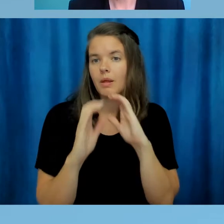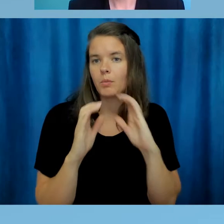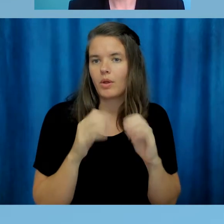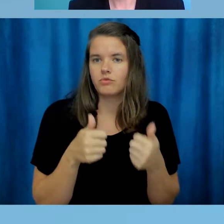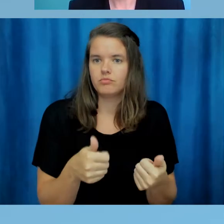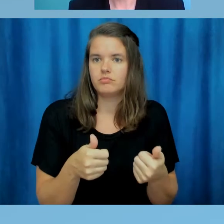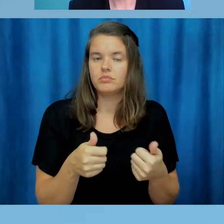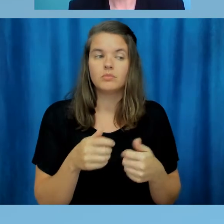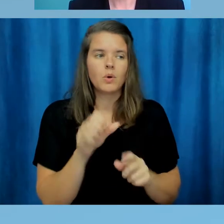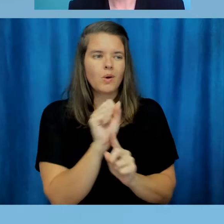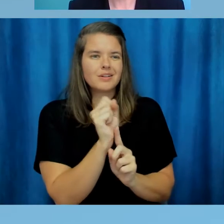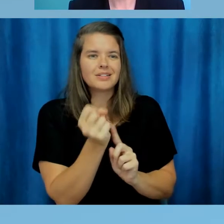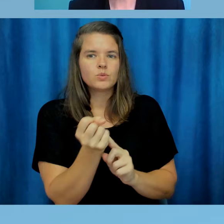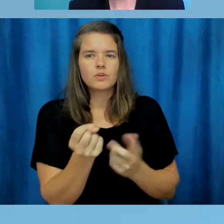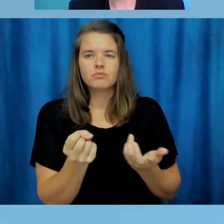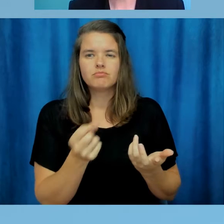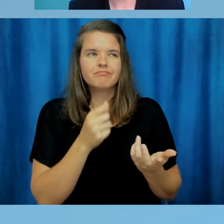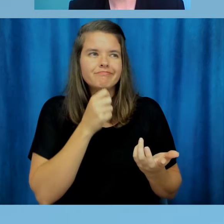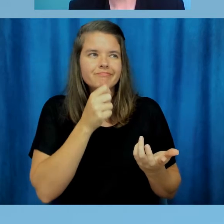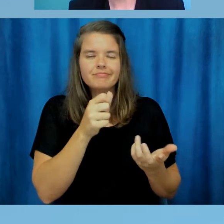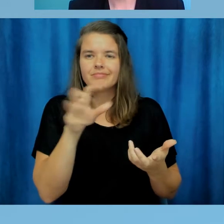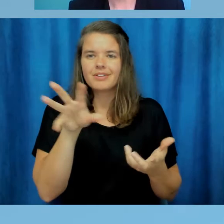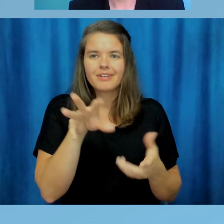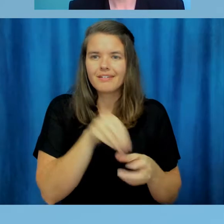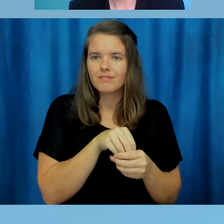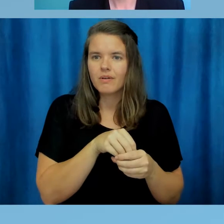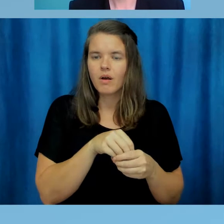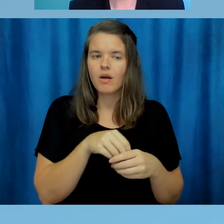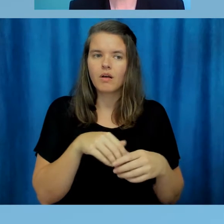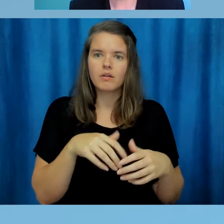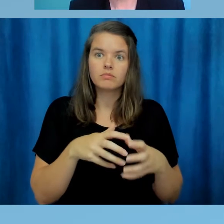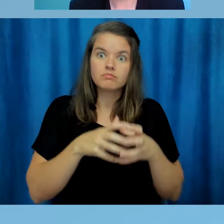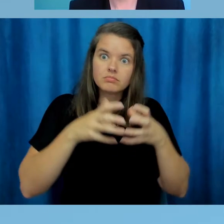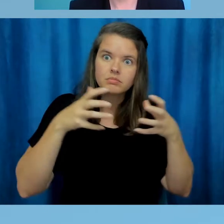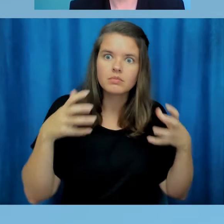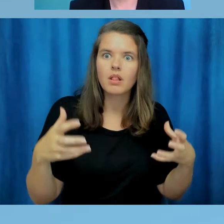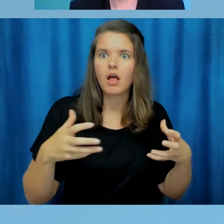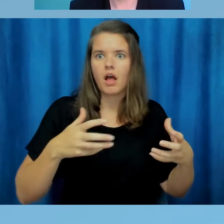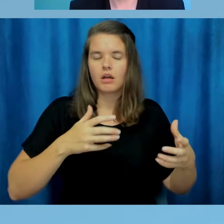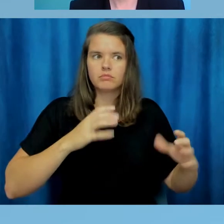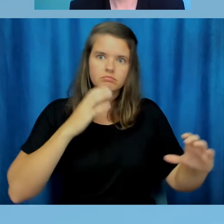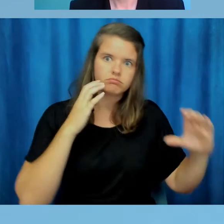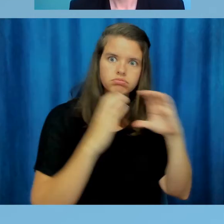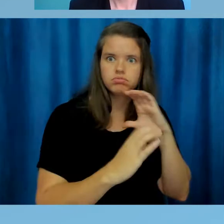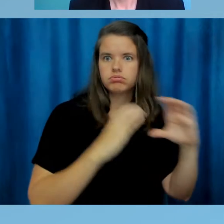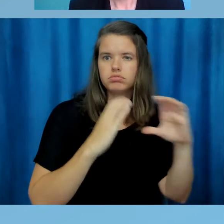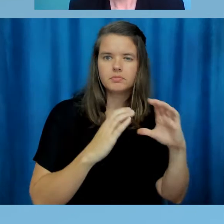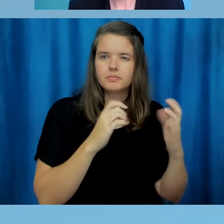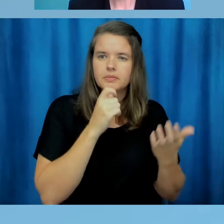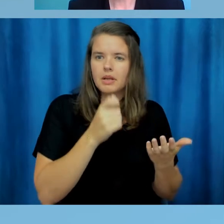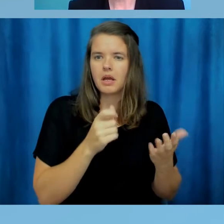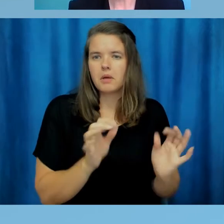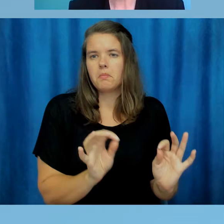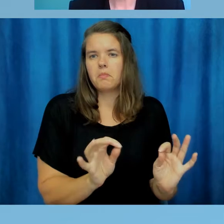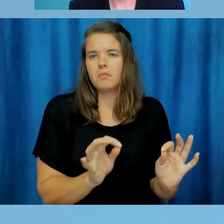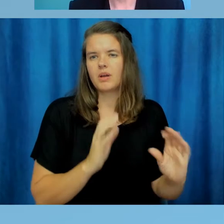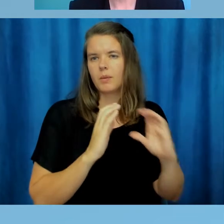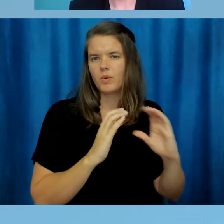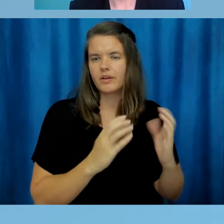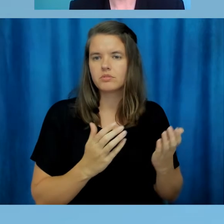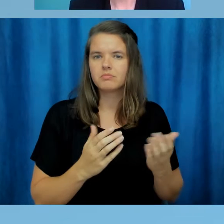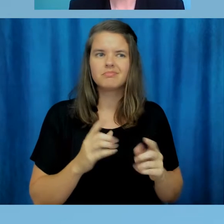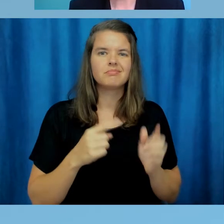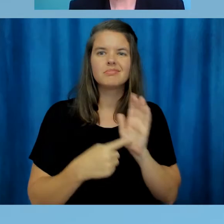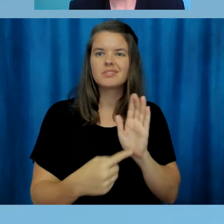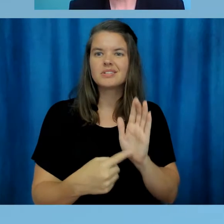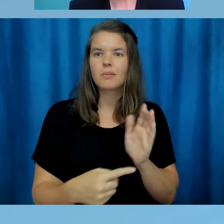communication and in situations that do not involve substantial conversation. For example,